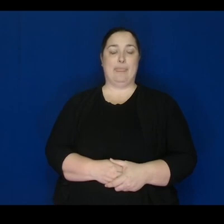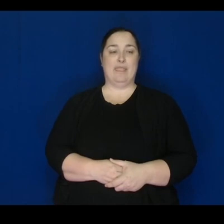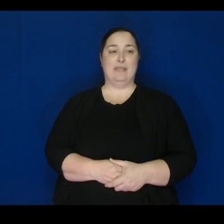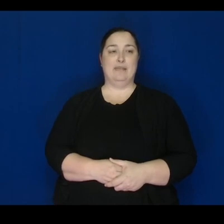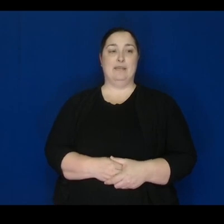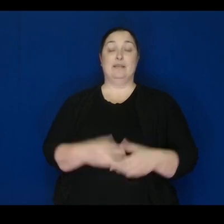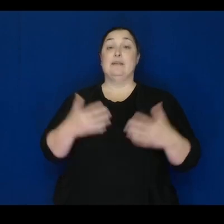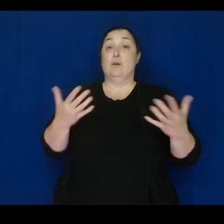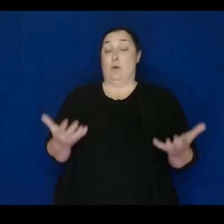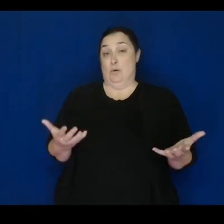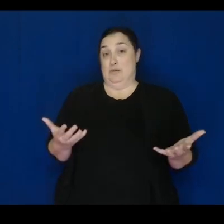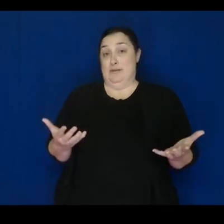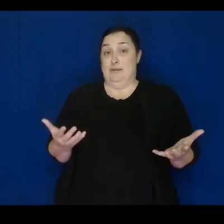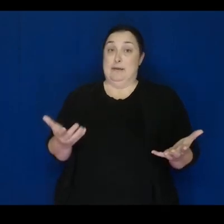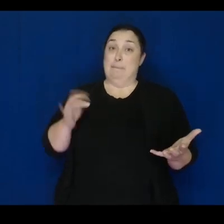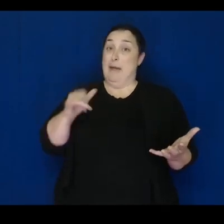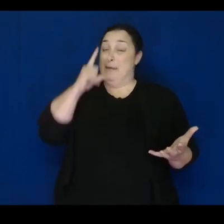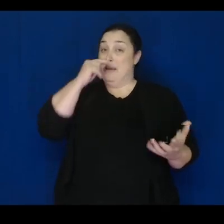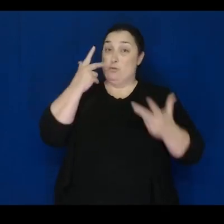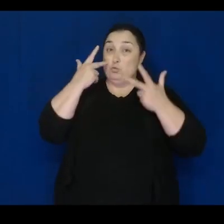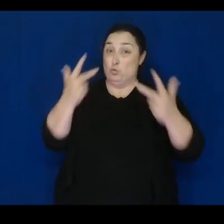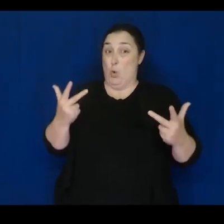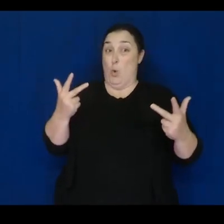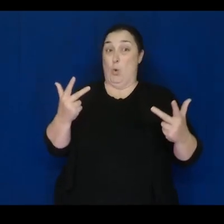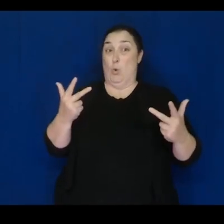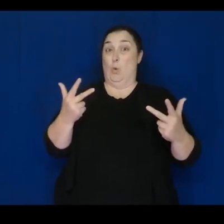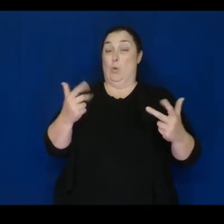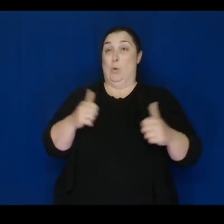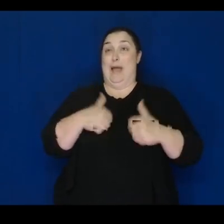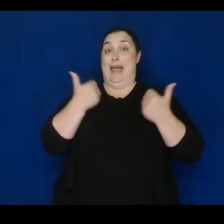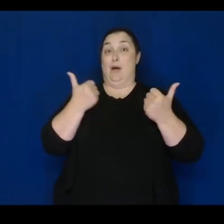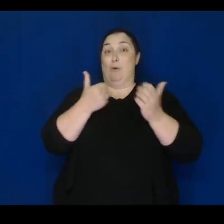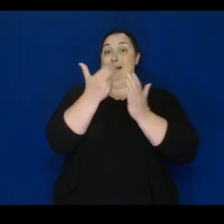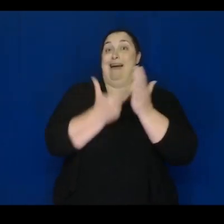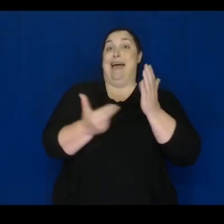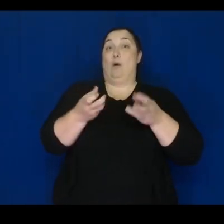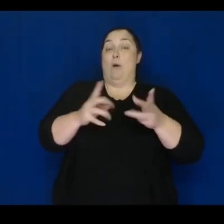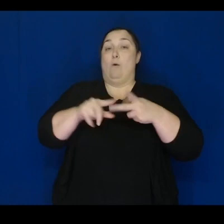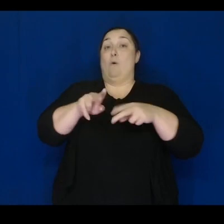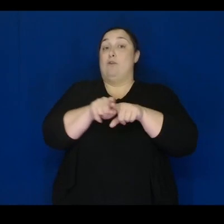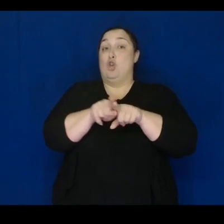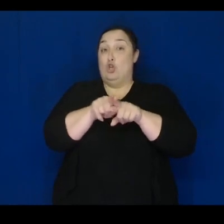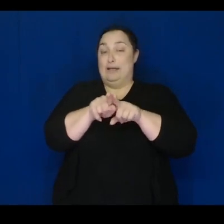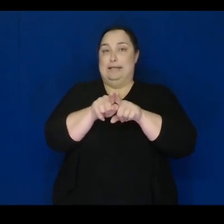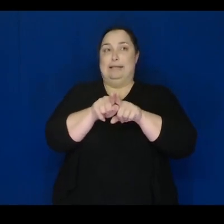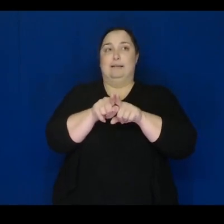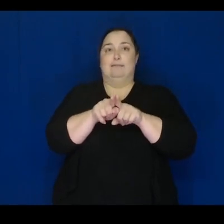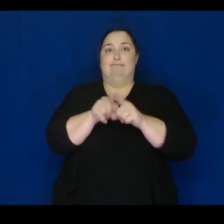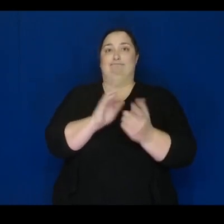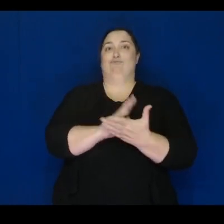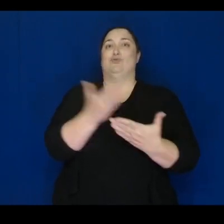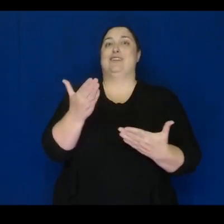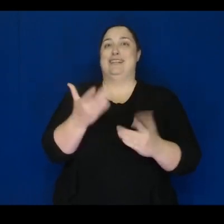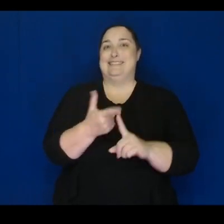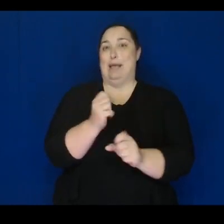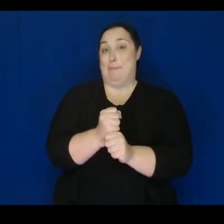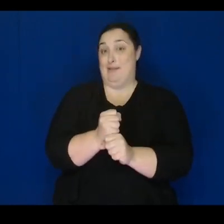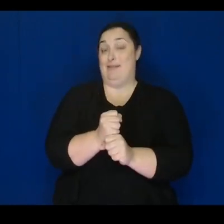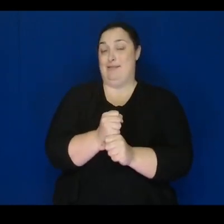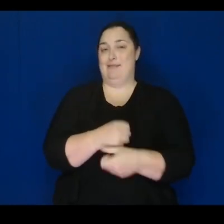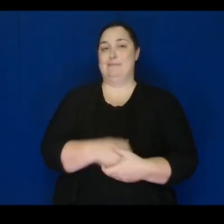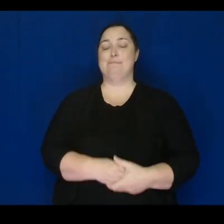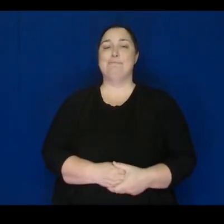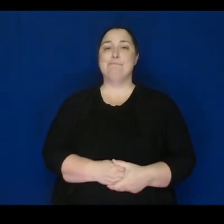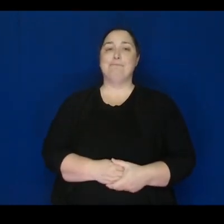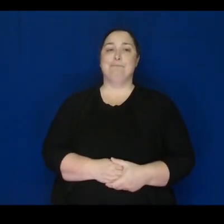And so I thought that I can kind of demonstrate the art ways of learning principles in practice. So I'll kind